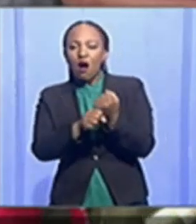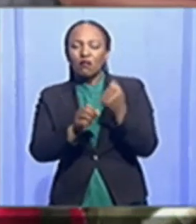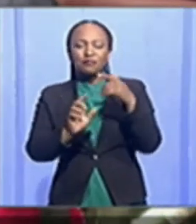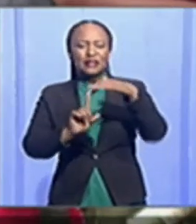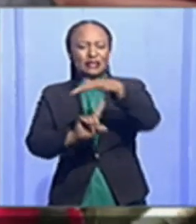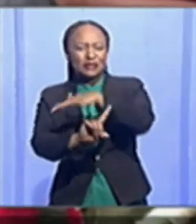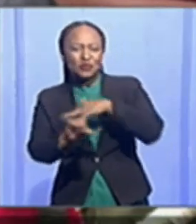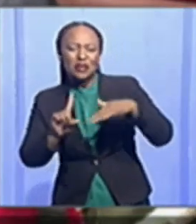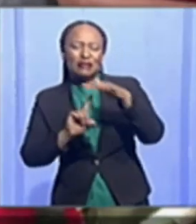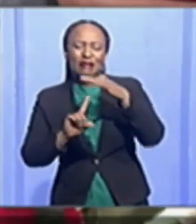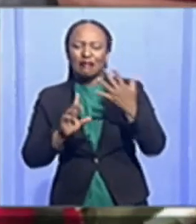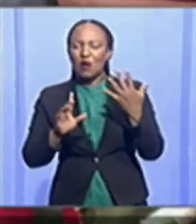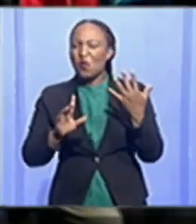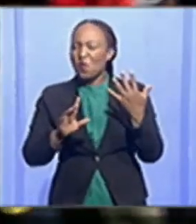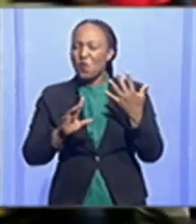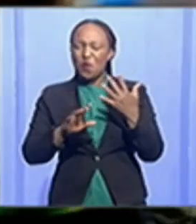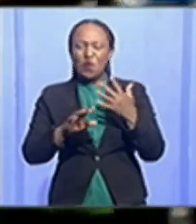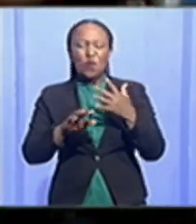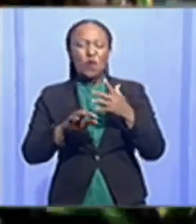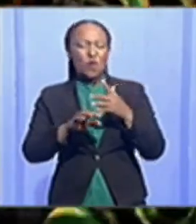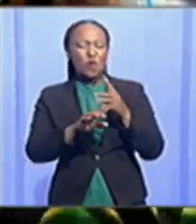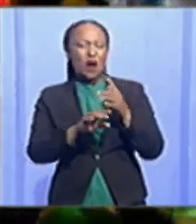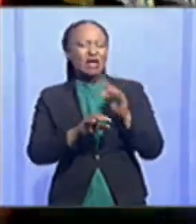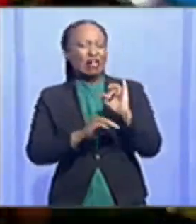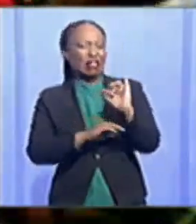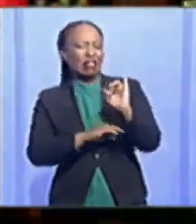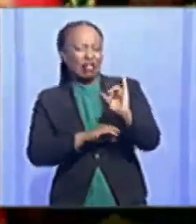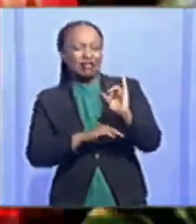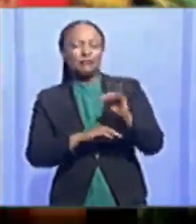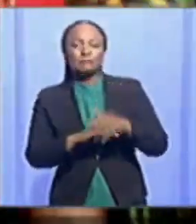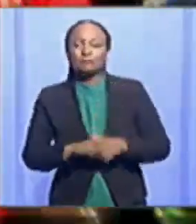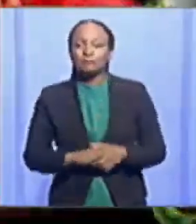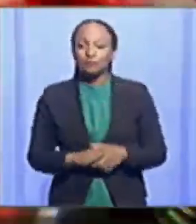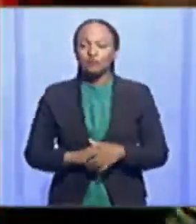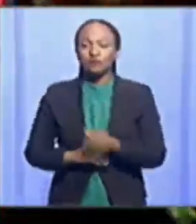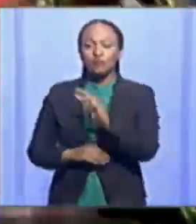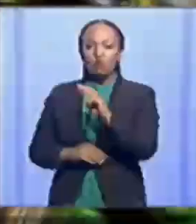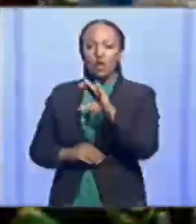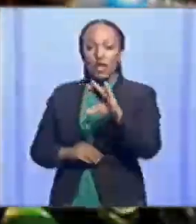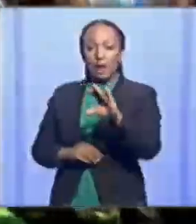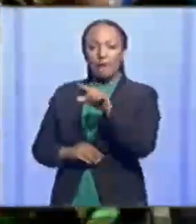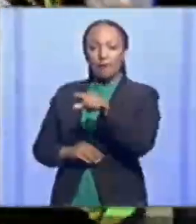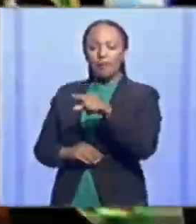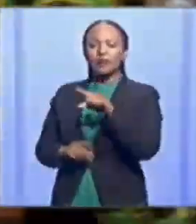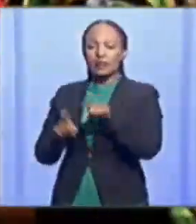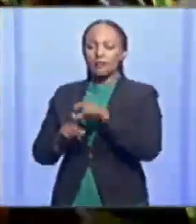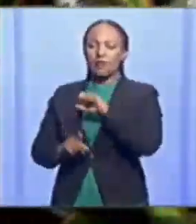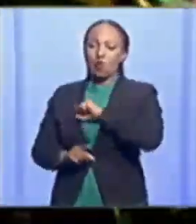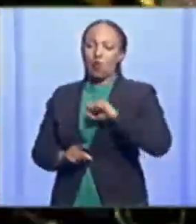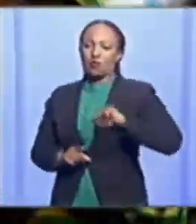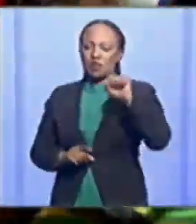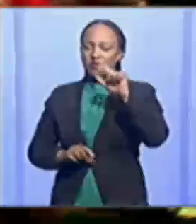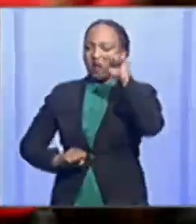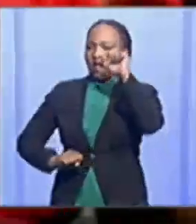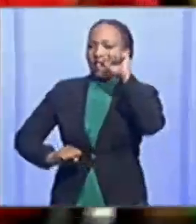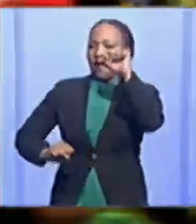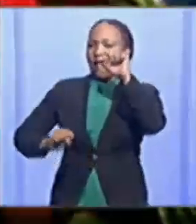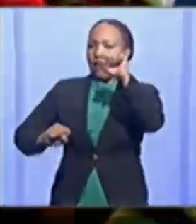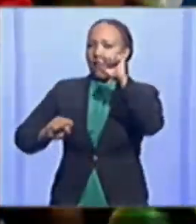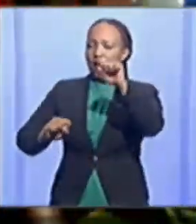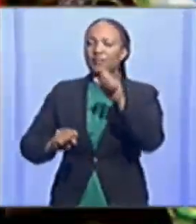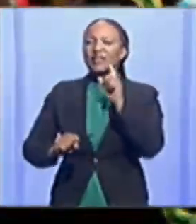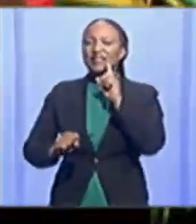situations or circumstances in the store. Ka Western Cape SATU e tsenetše mogwanto maloko a ipiletša kgahlanong le phokotšo ya